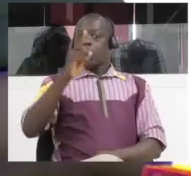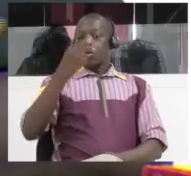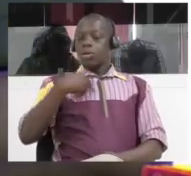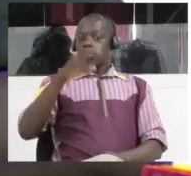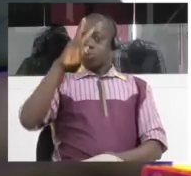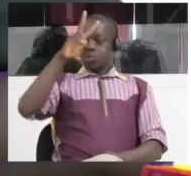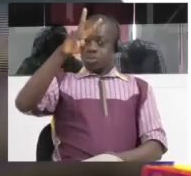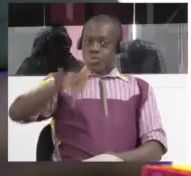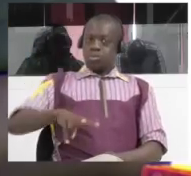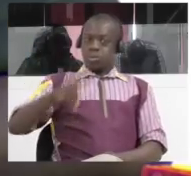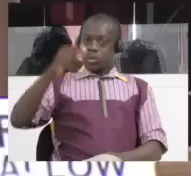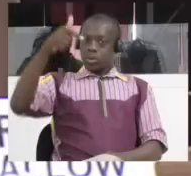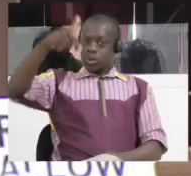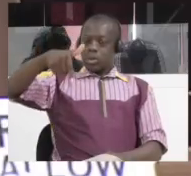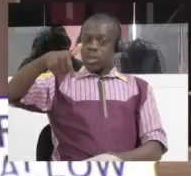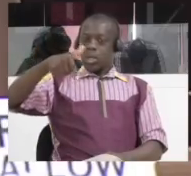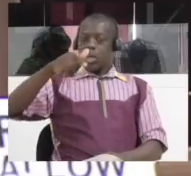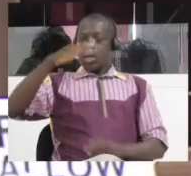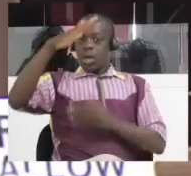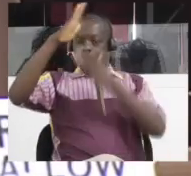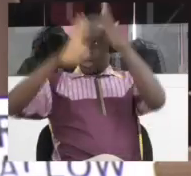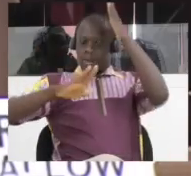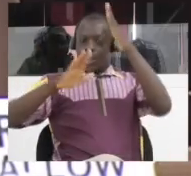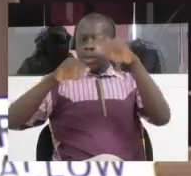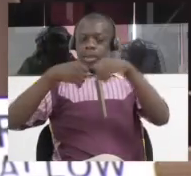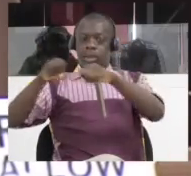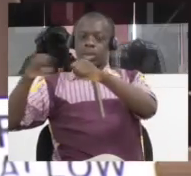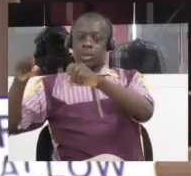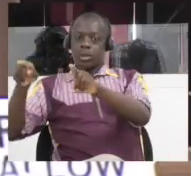the Nigerian army training structure, where